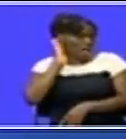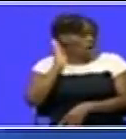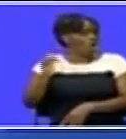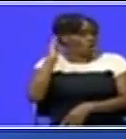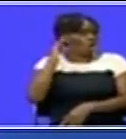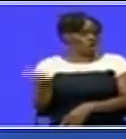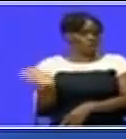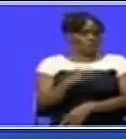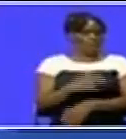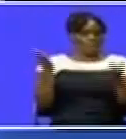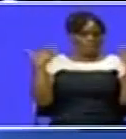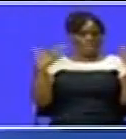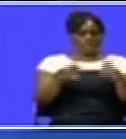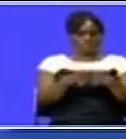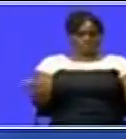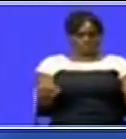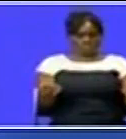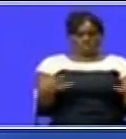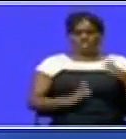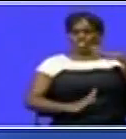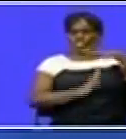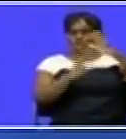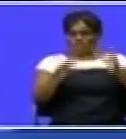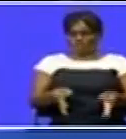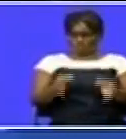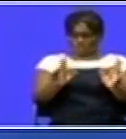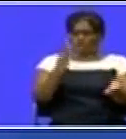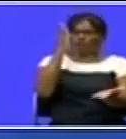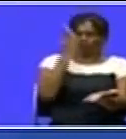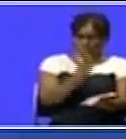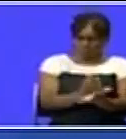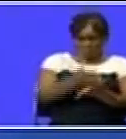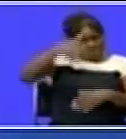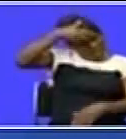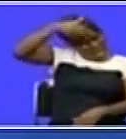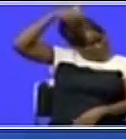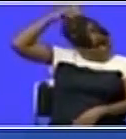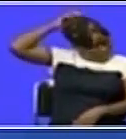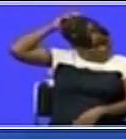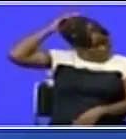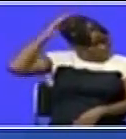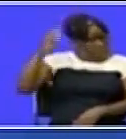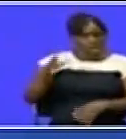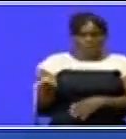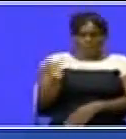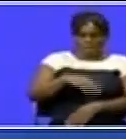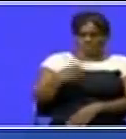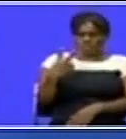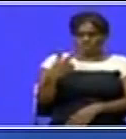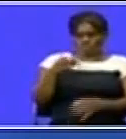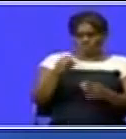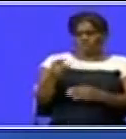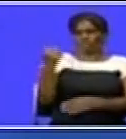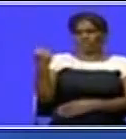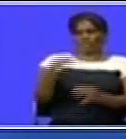kilometers. Meru Park senior scientist Geoffrey Bundetich has since confirmed that lions in Meru respond at 2.5 kilometers.